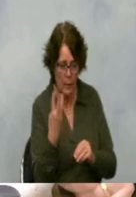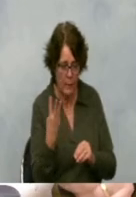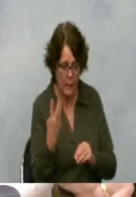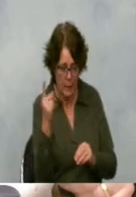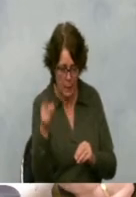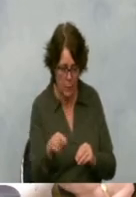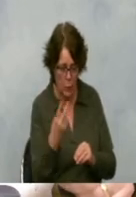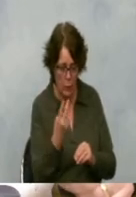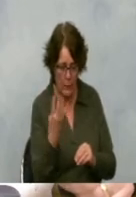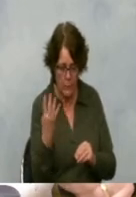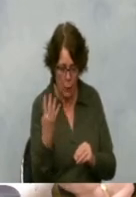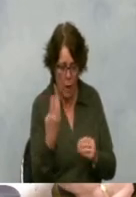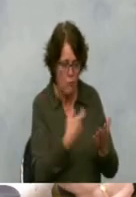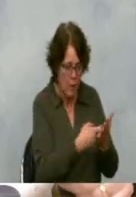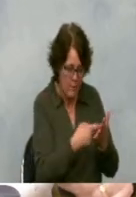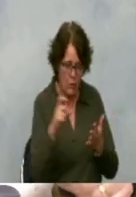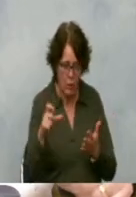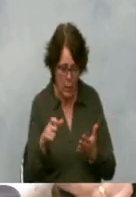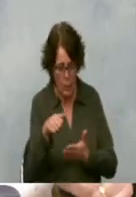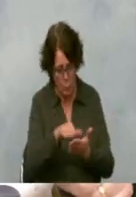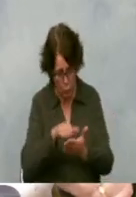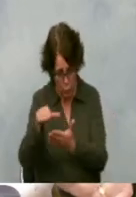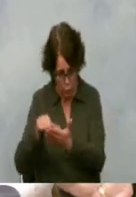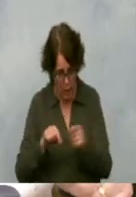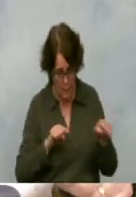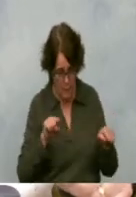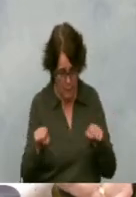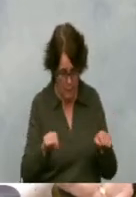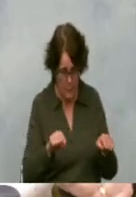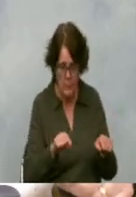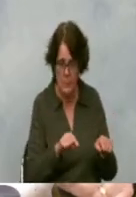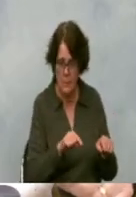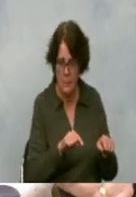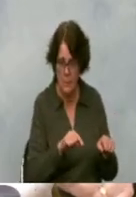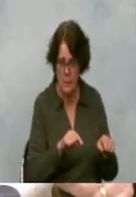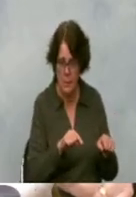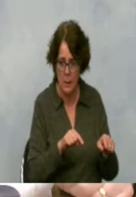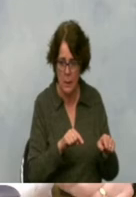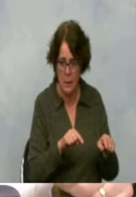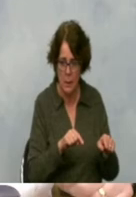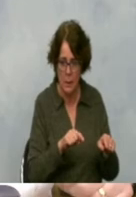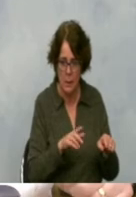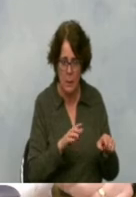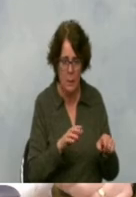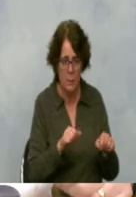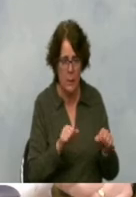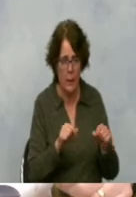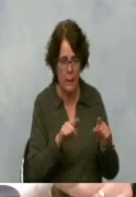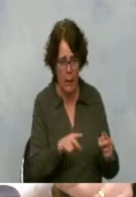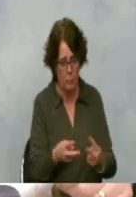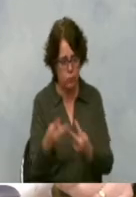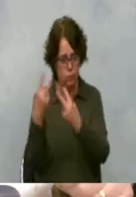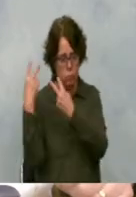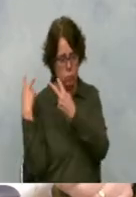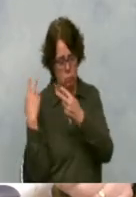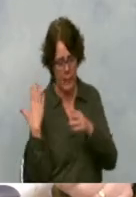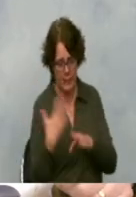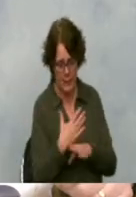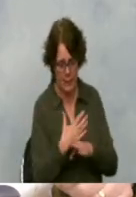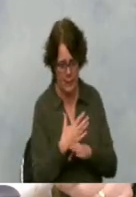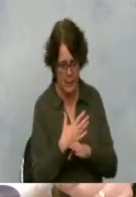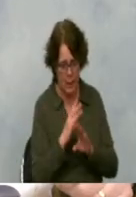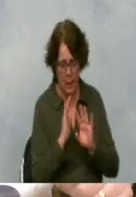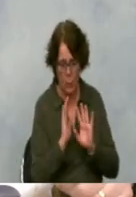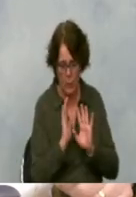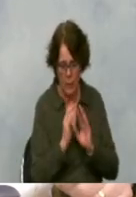and capital programmes with roads. Around the sort of rearward-looking exercise that we're talking about, I would need to pick that up